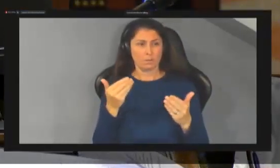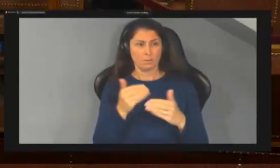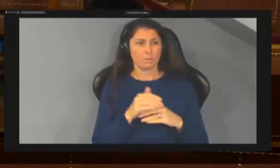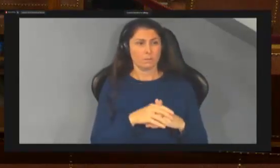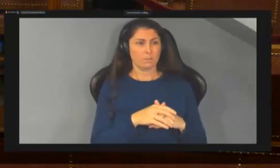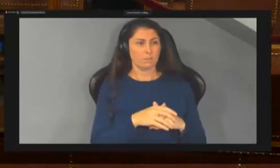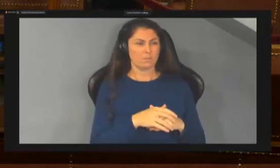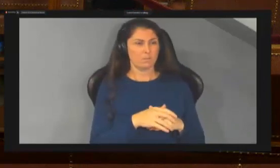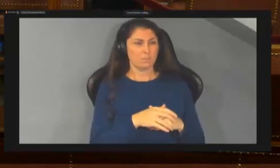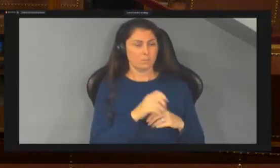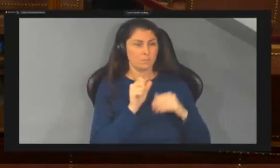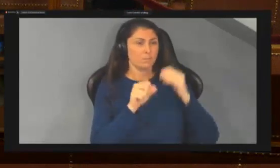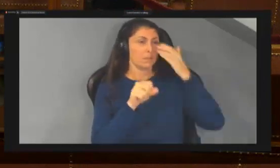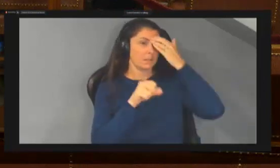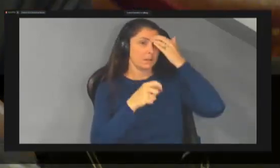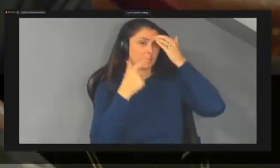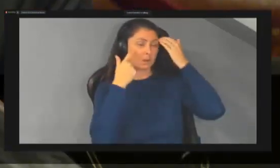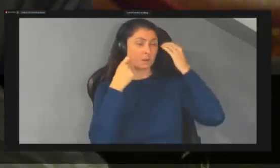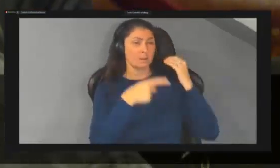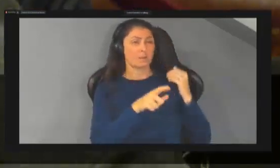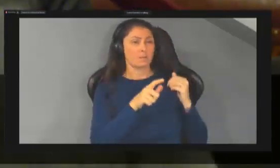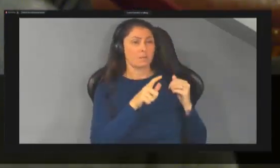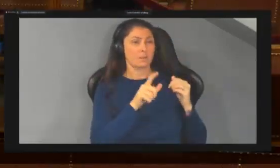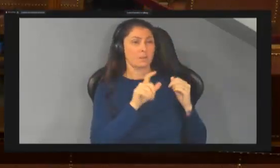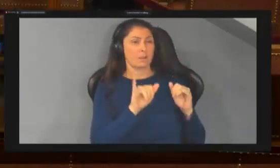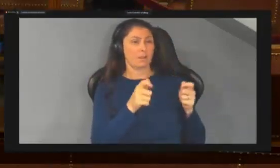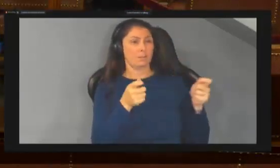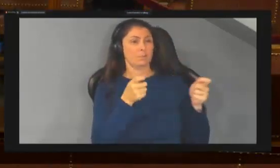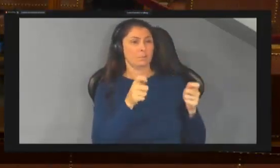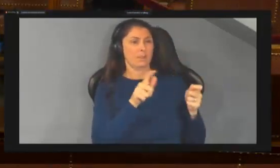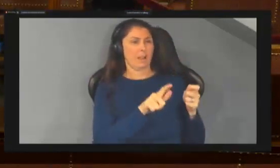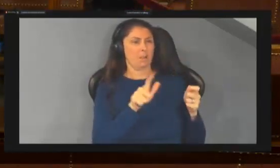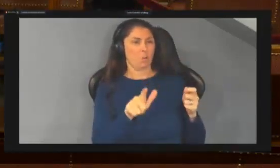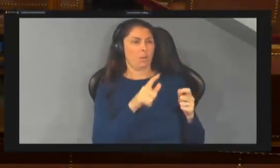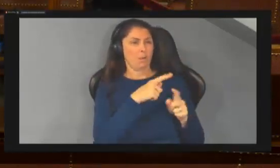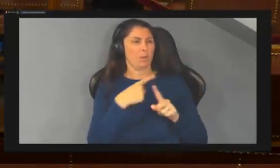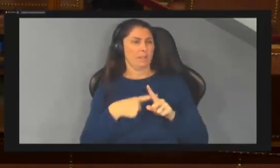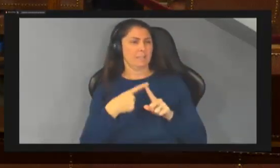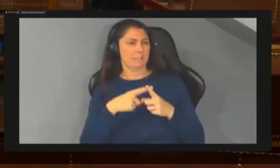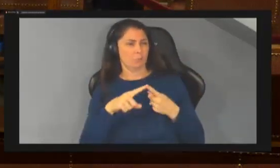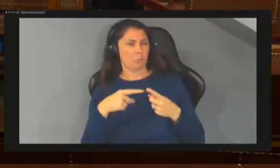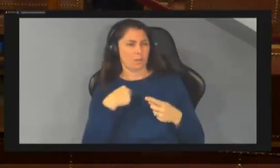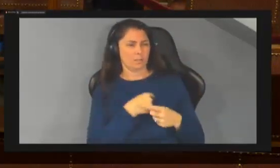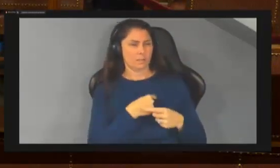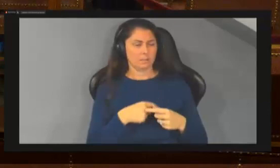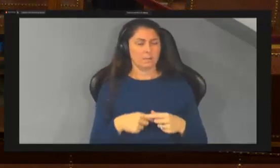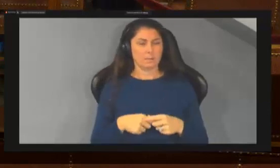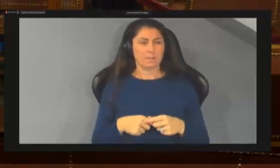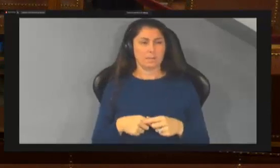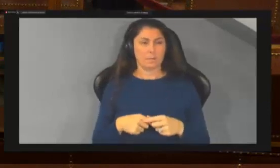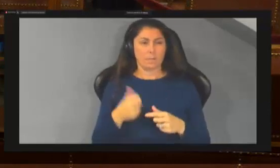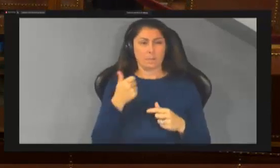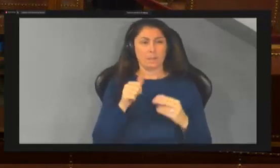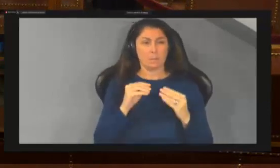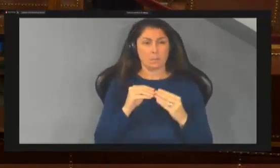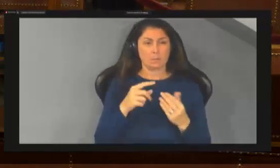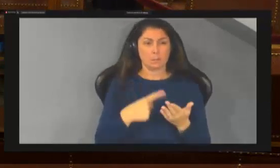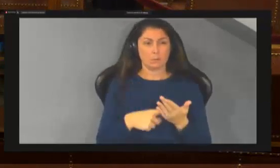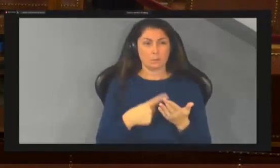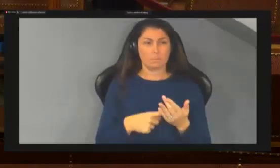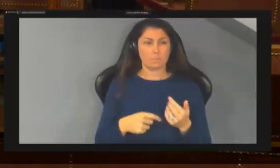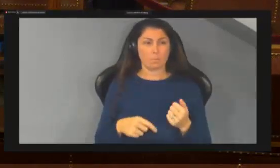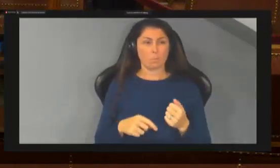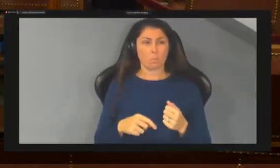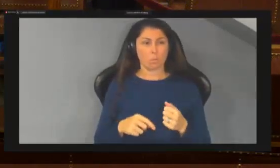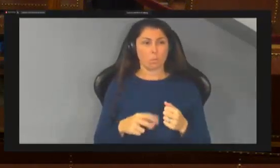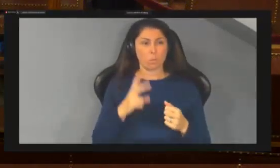Yes, because they're the landlord of the building, so gotcha. They're leasing it to us. Okay. Any further discussion?